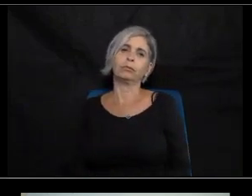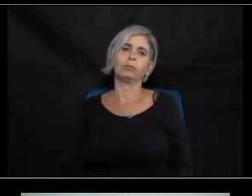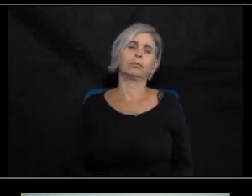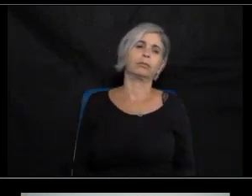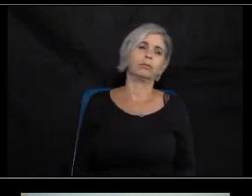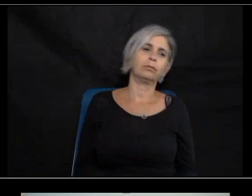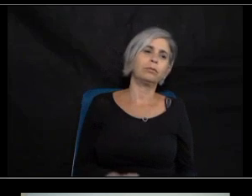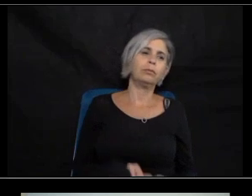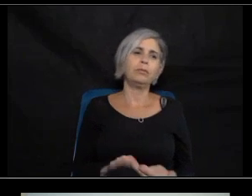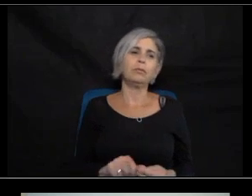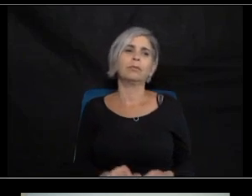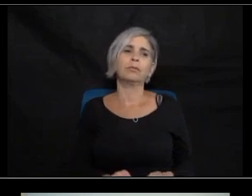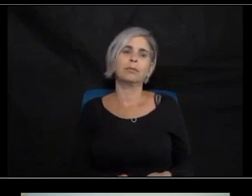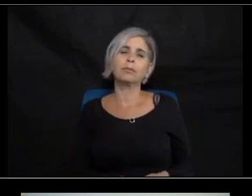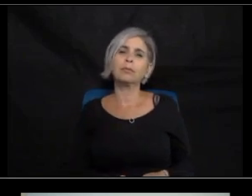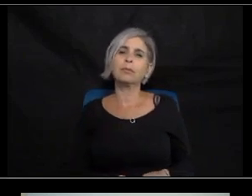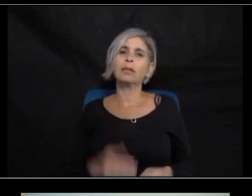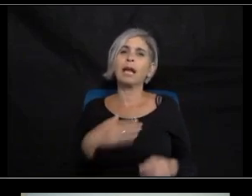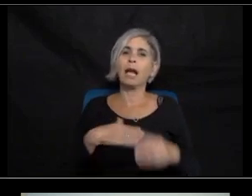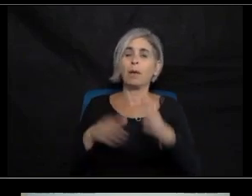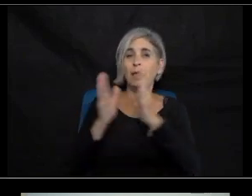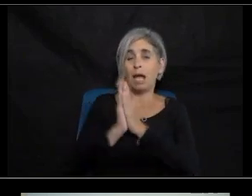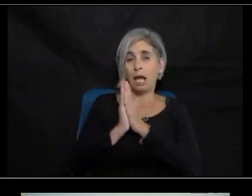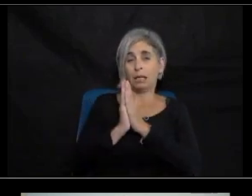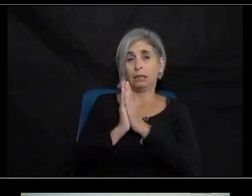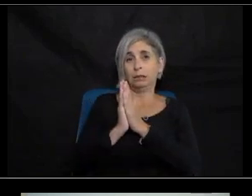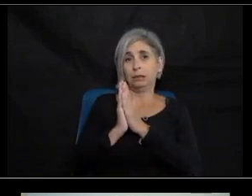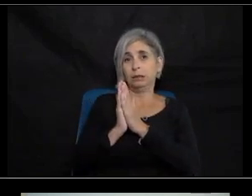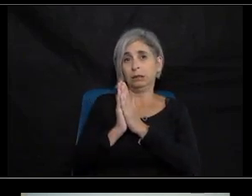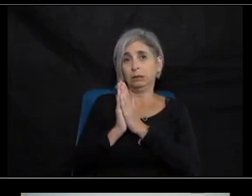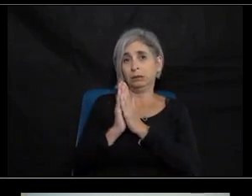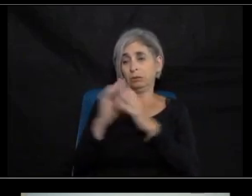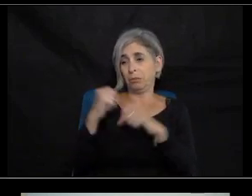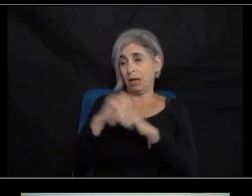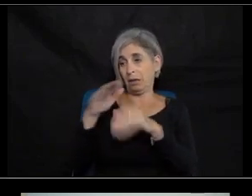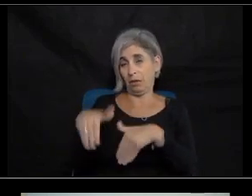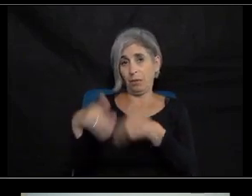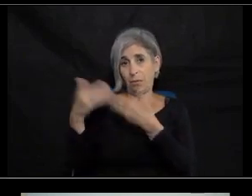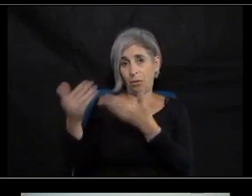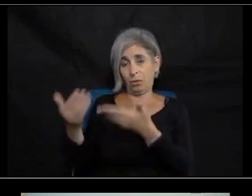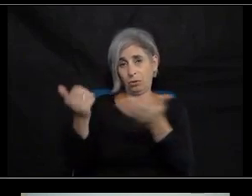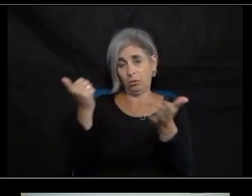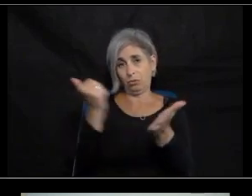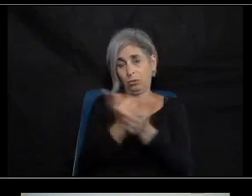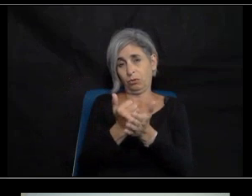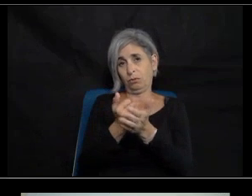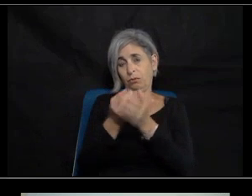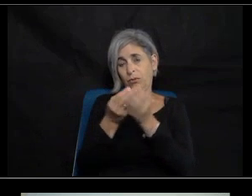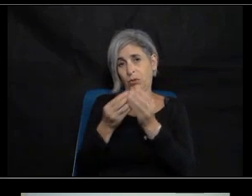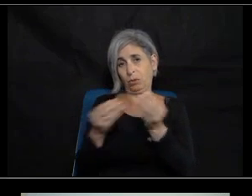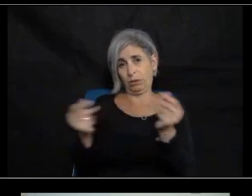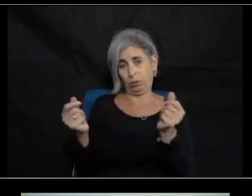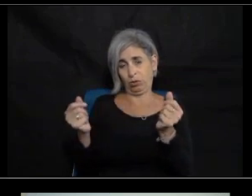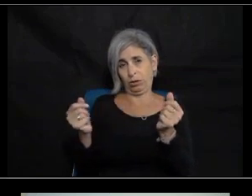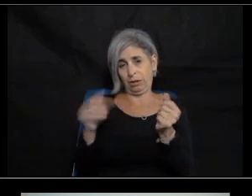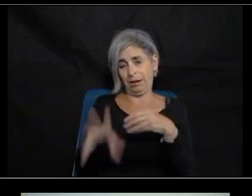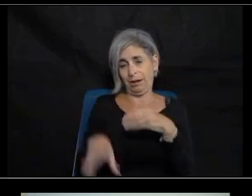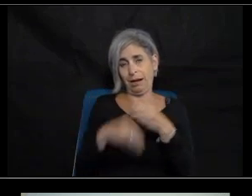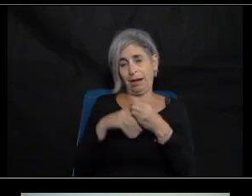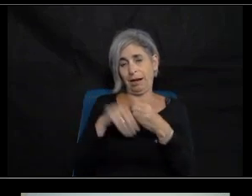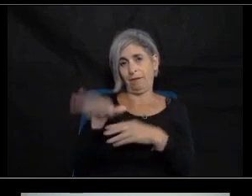And so I'll ask you to make that motion to approve the resolution and add